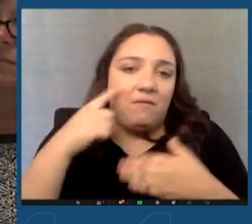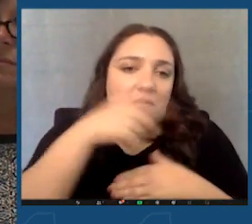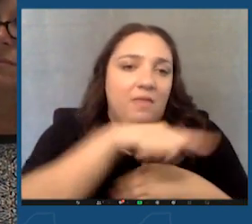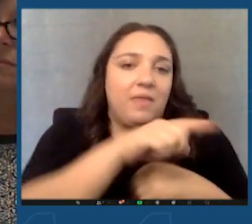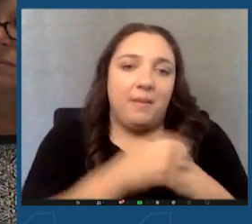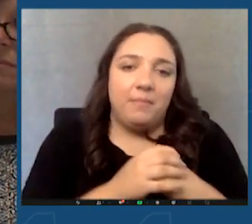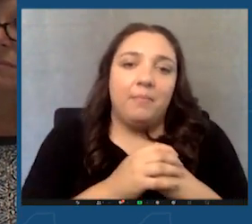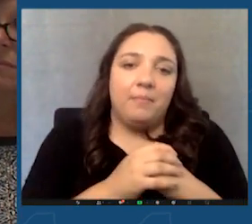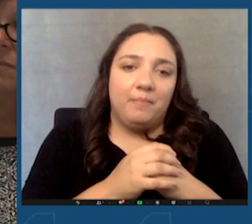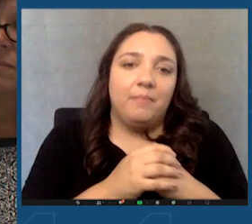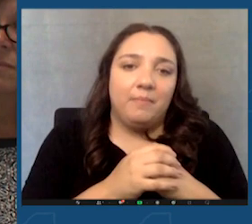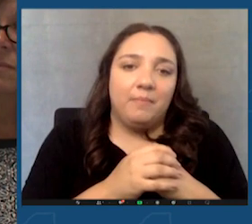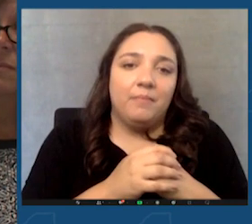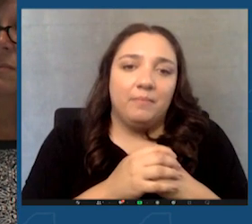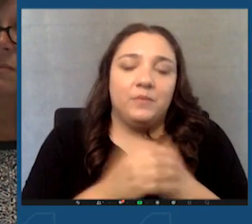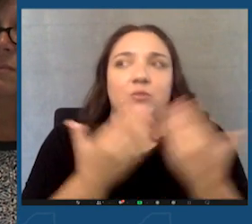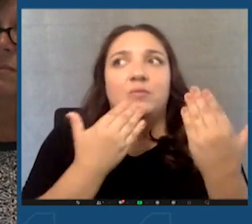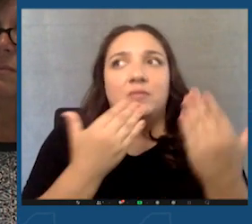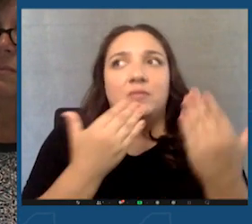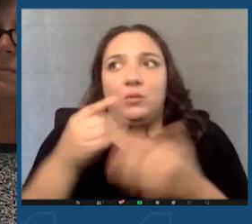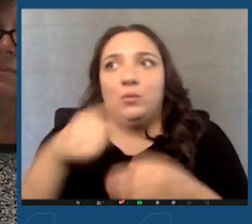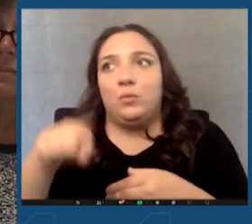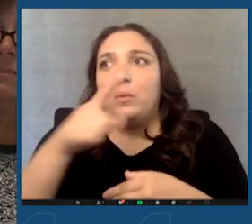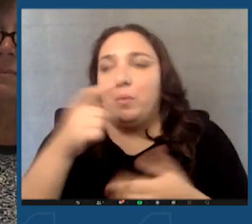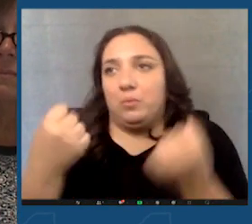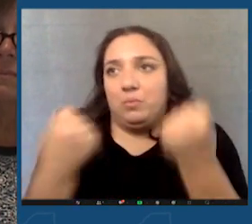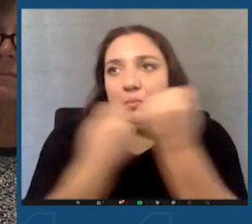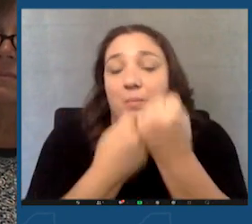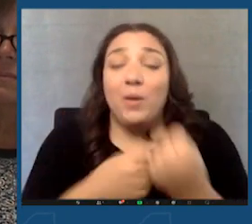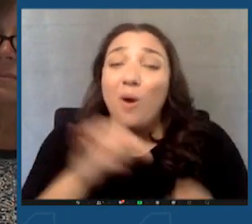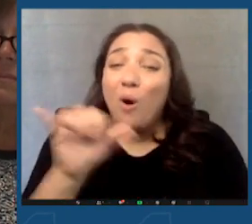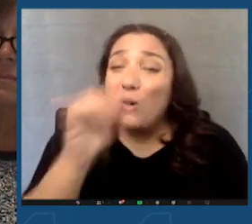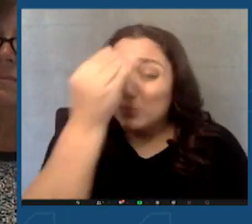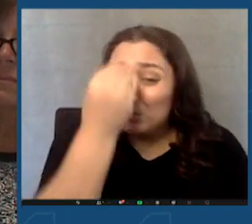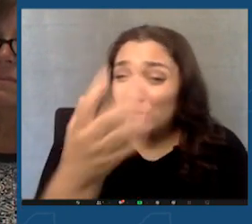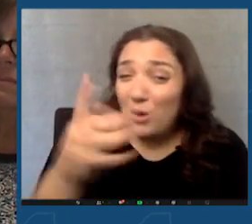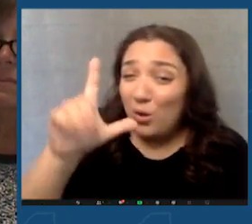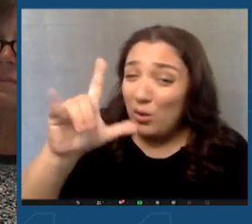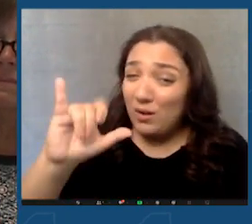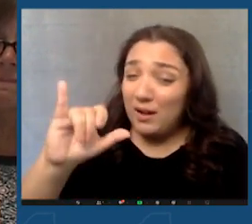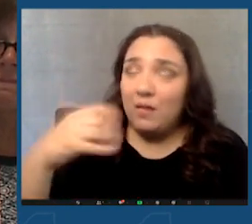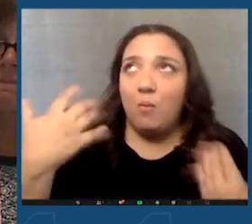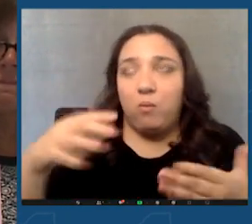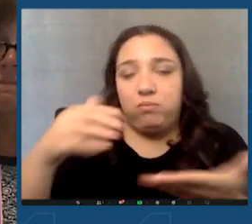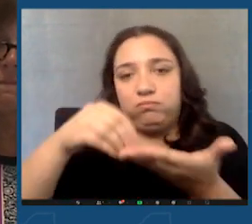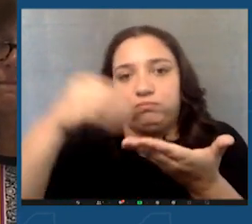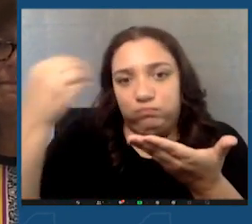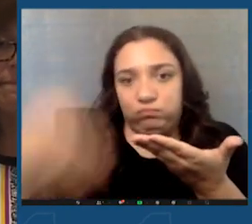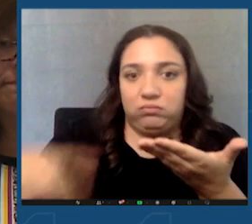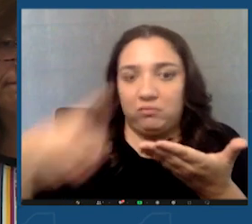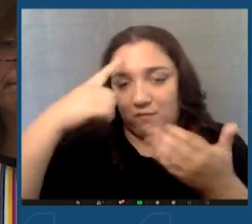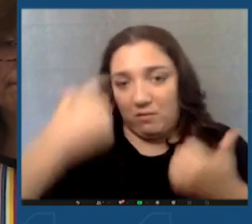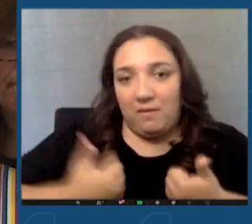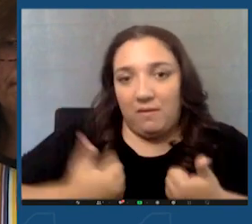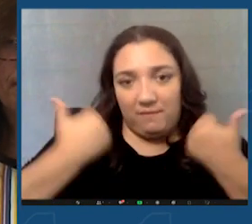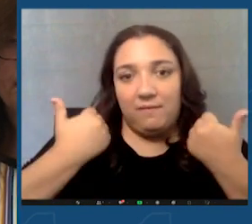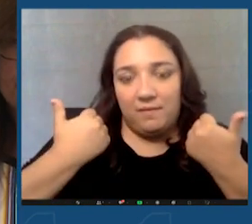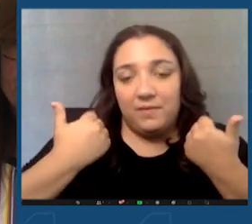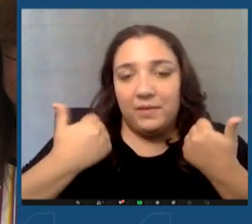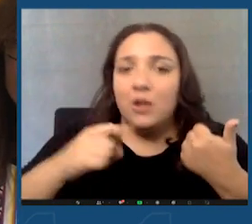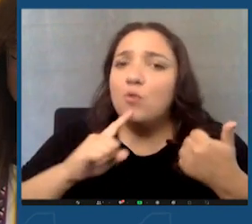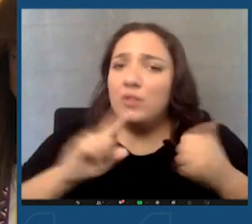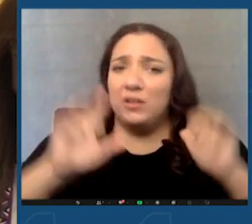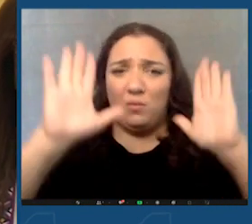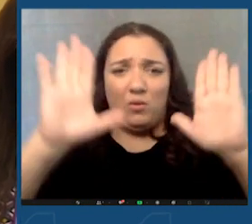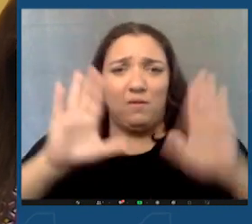happen. But also, Long Island, as we know, is a very expensive place to live. It's got great quality of life, like